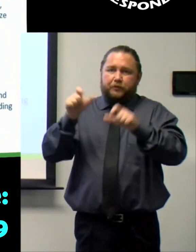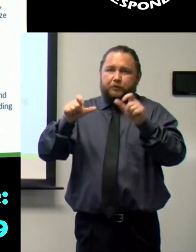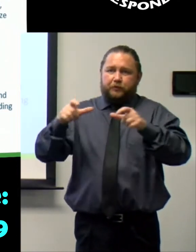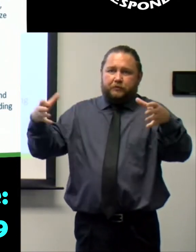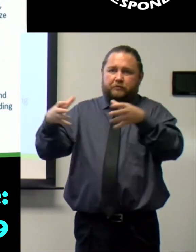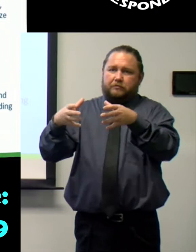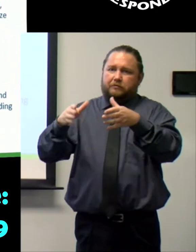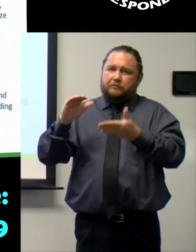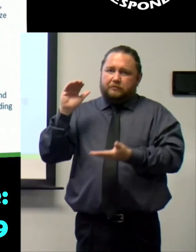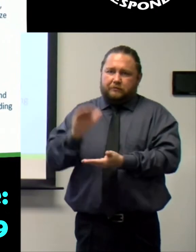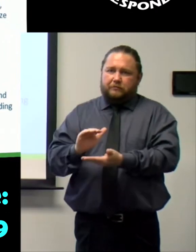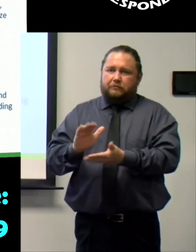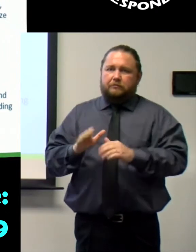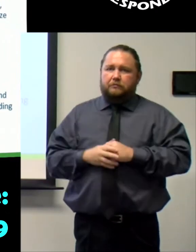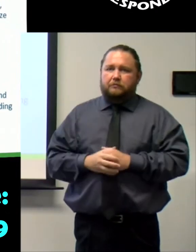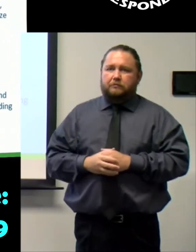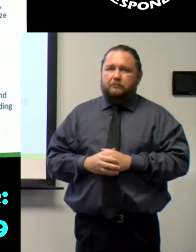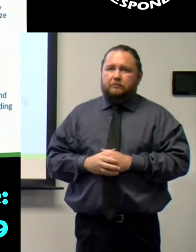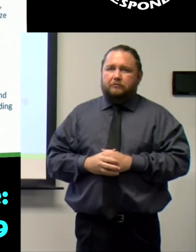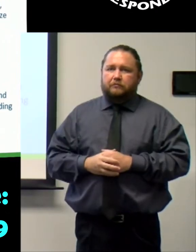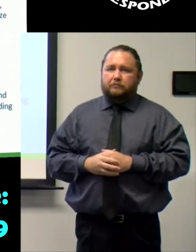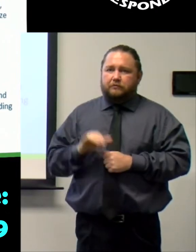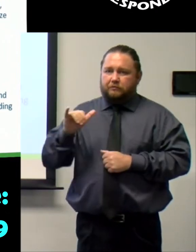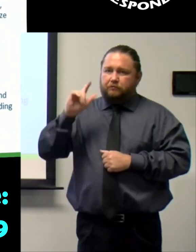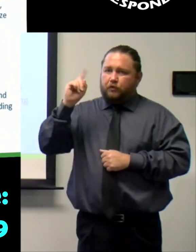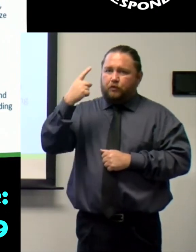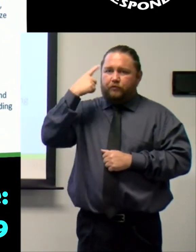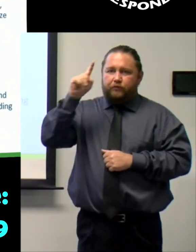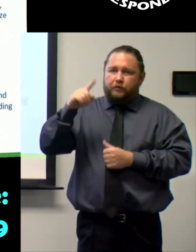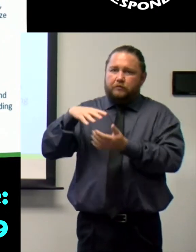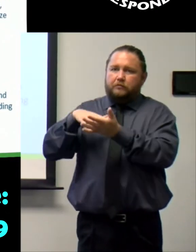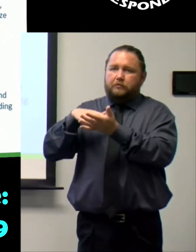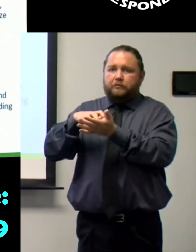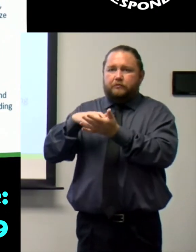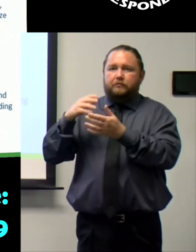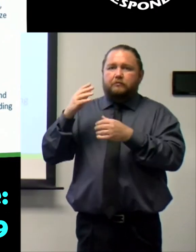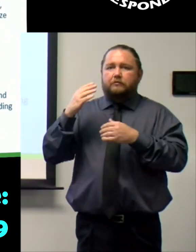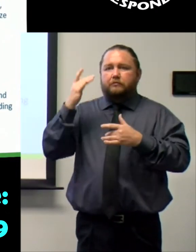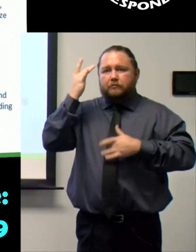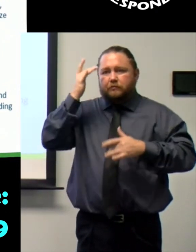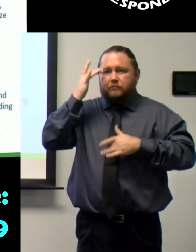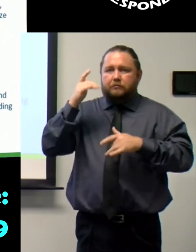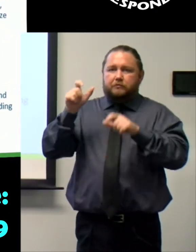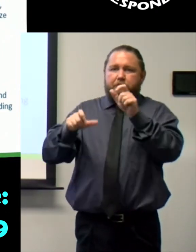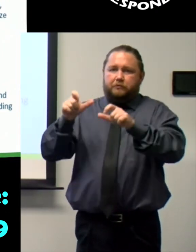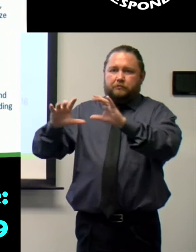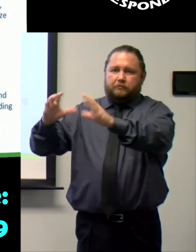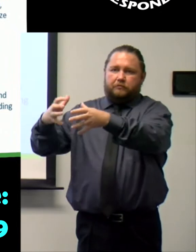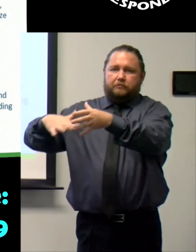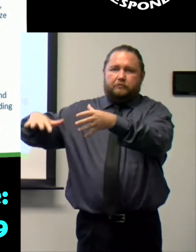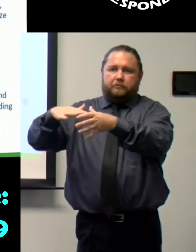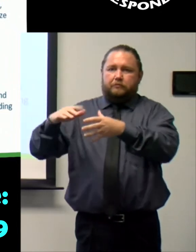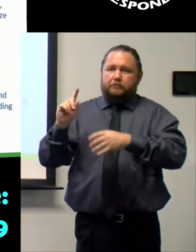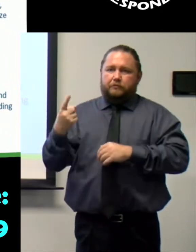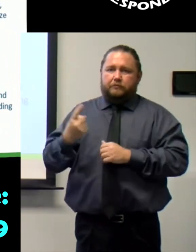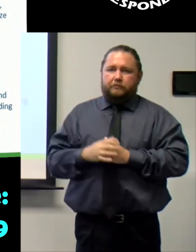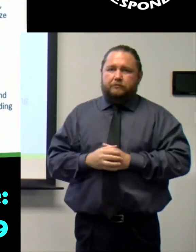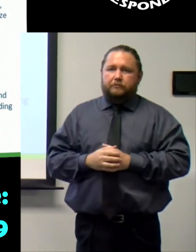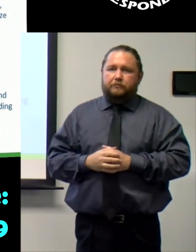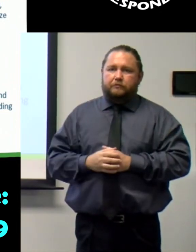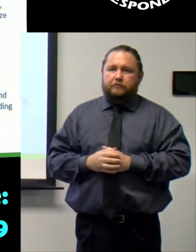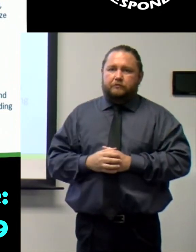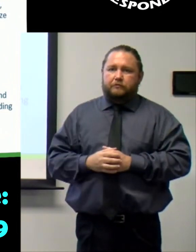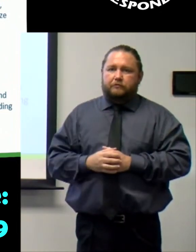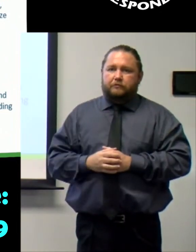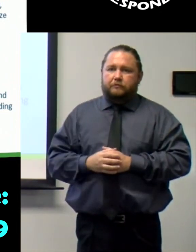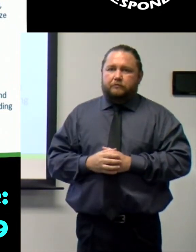individuals should stay home. Others should maximize physical distance, at least 6 feet. Everybody should avoid groups of more